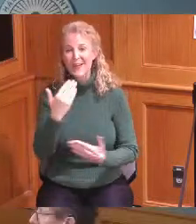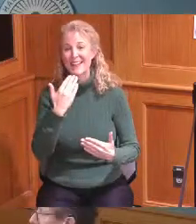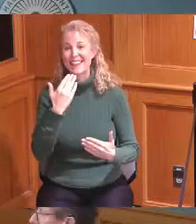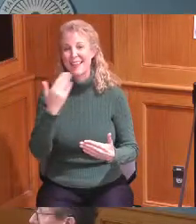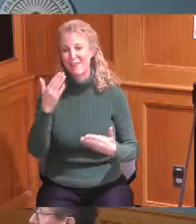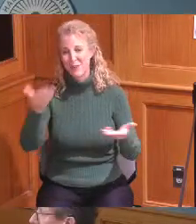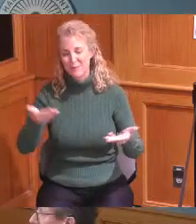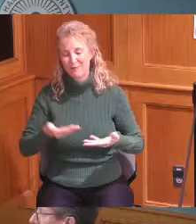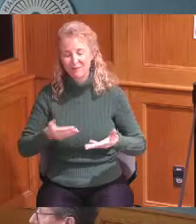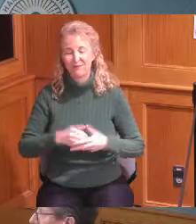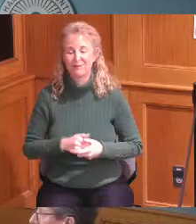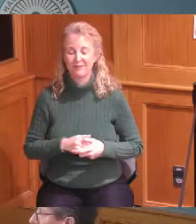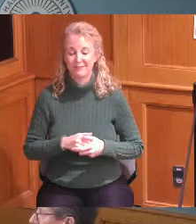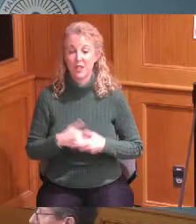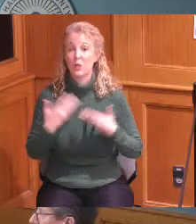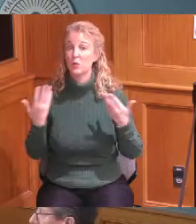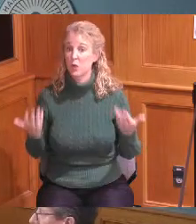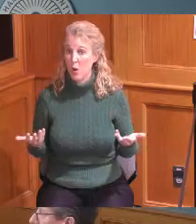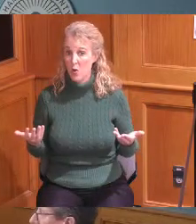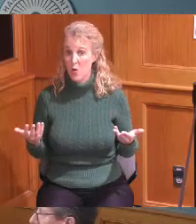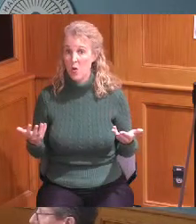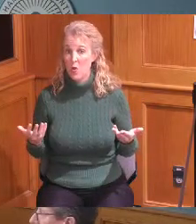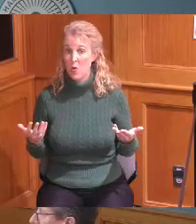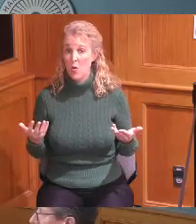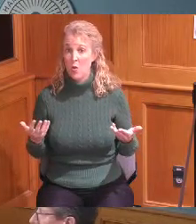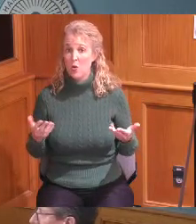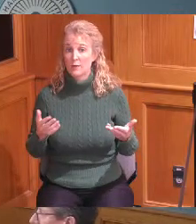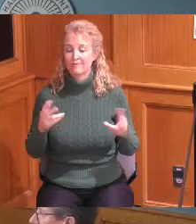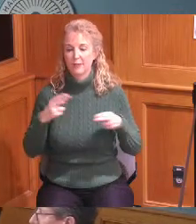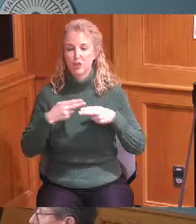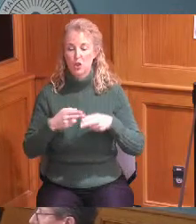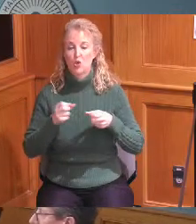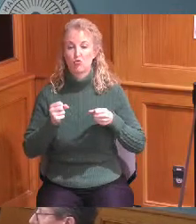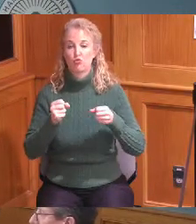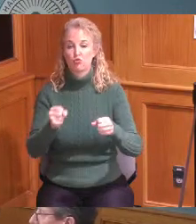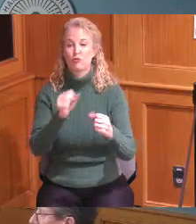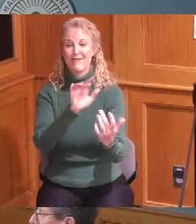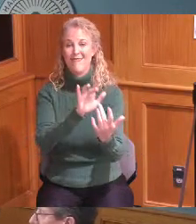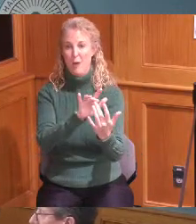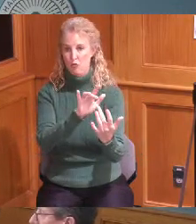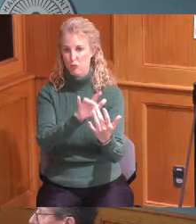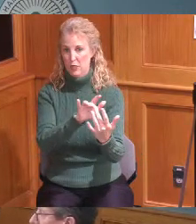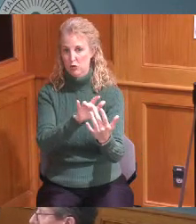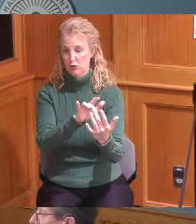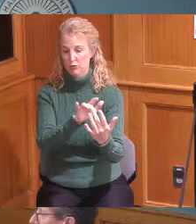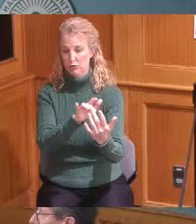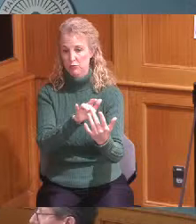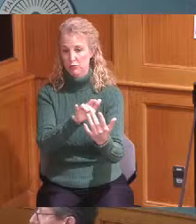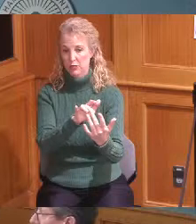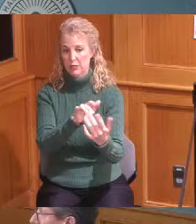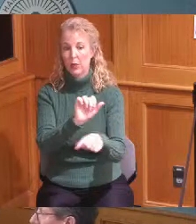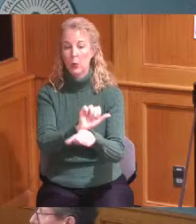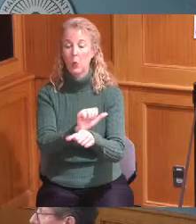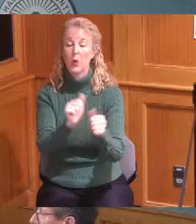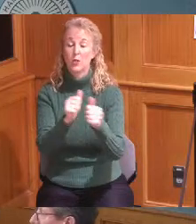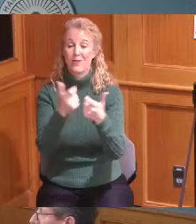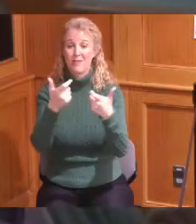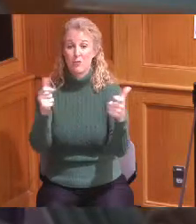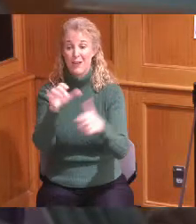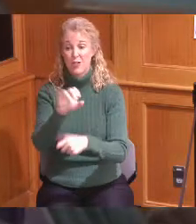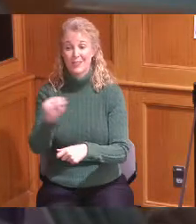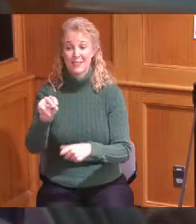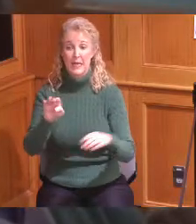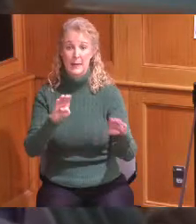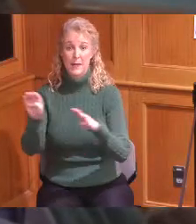us. So the street outreach portion of Generosity 513 is a contract with Greater Cincinnati Behavioral Health